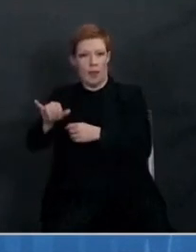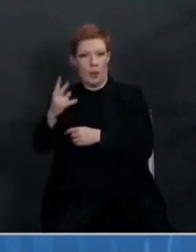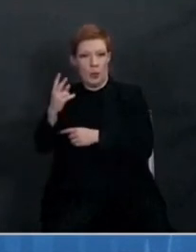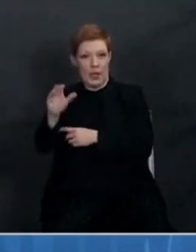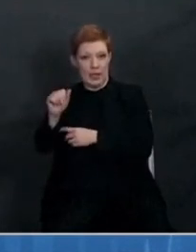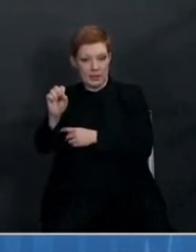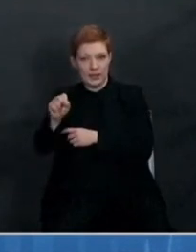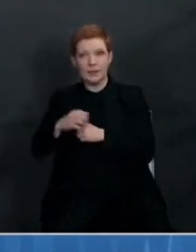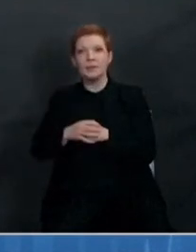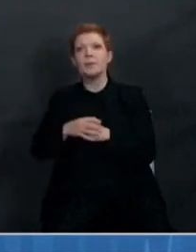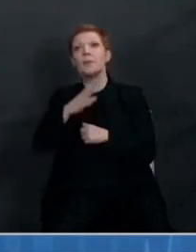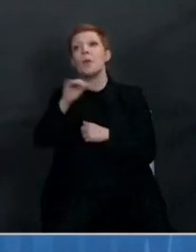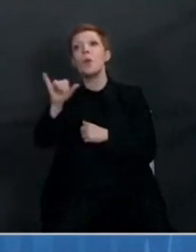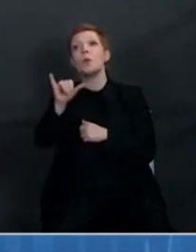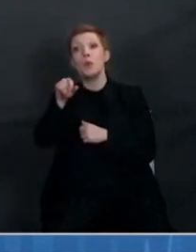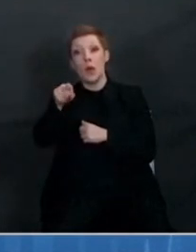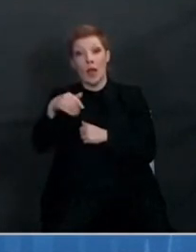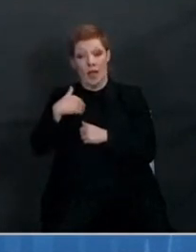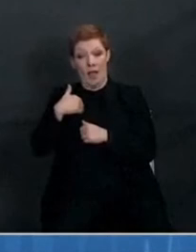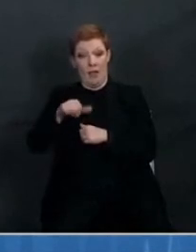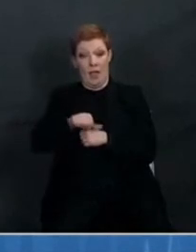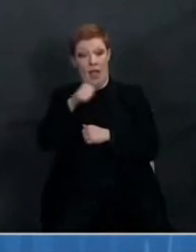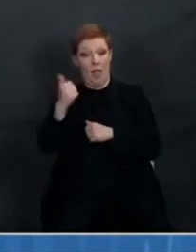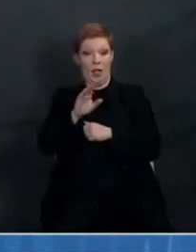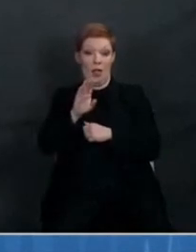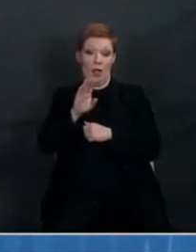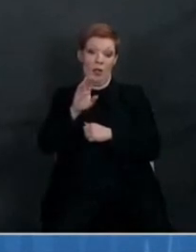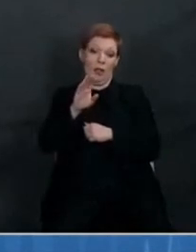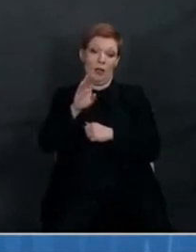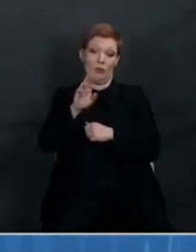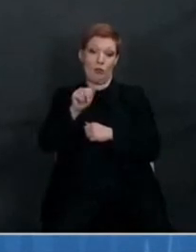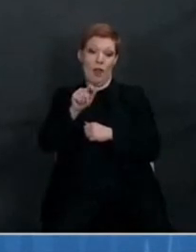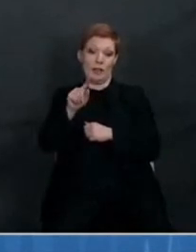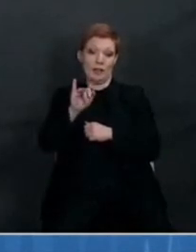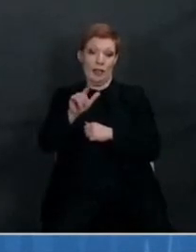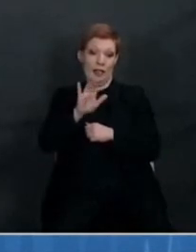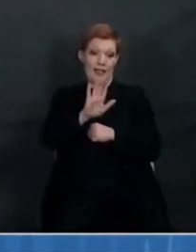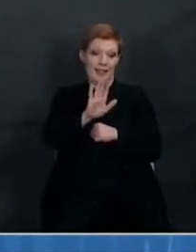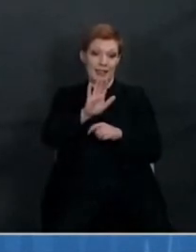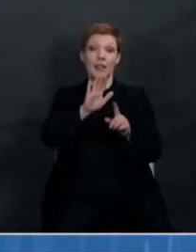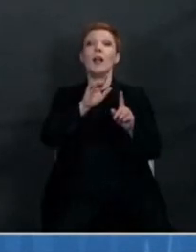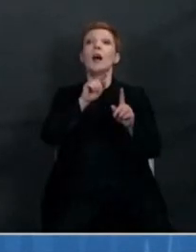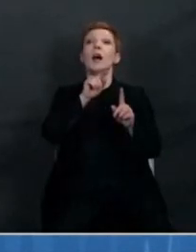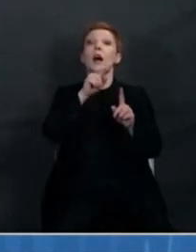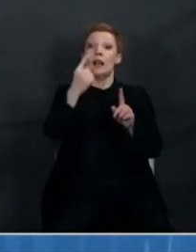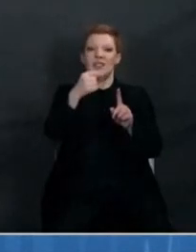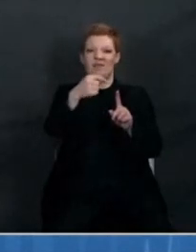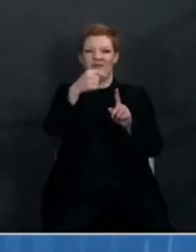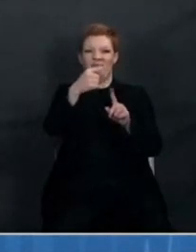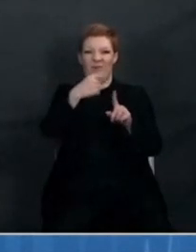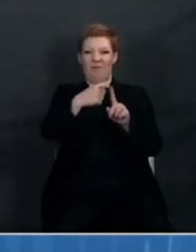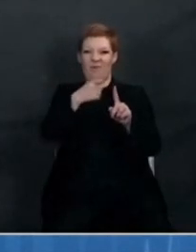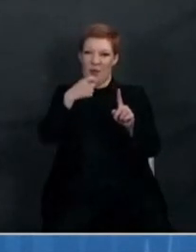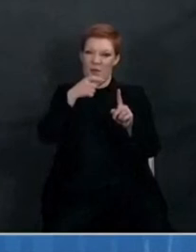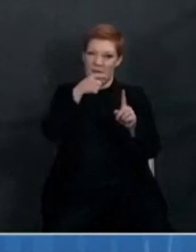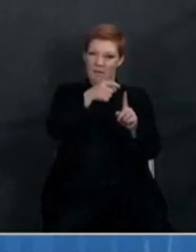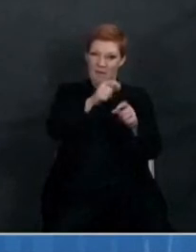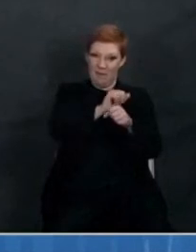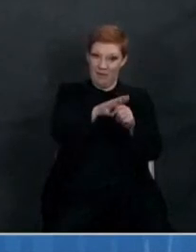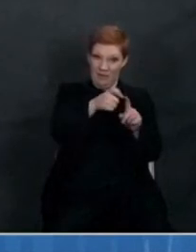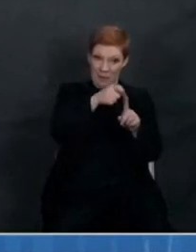of the P1 variant, the one first detected in Brazil, which has been confirmed in one state, Minnesota. CDC is